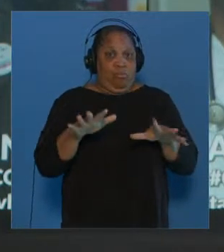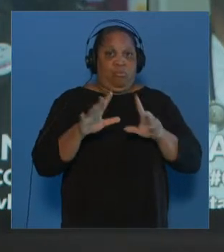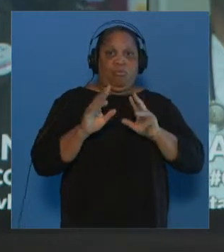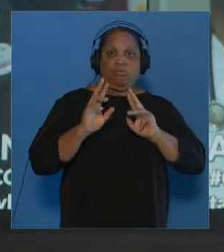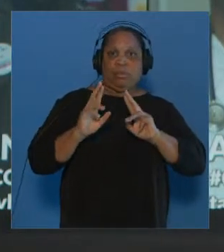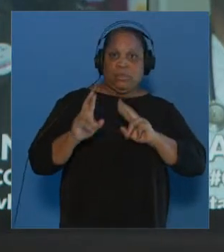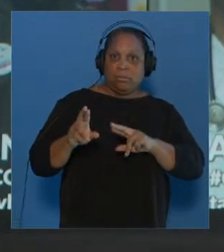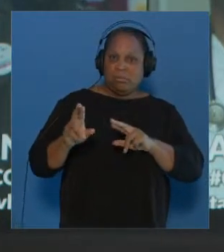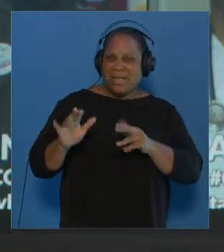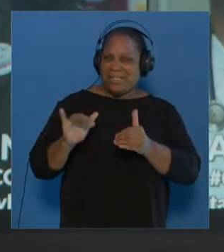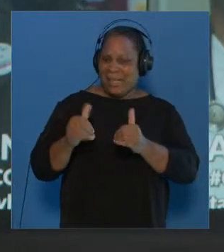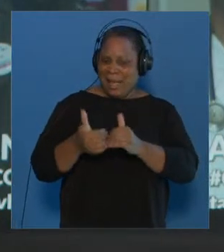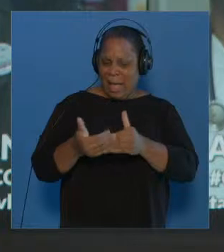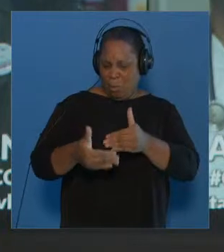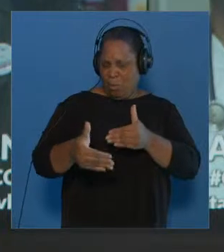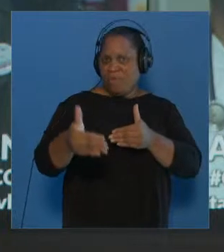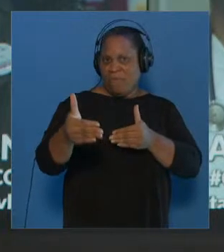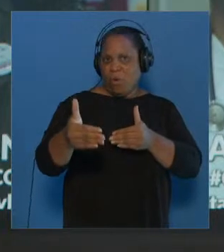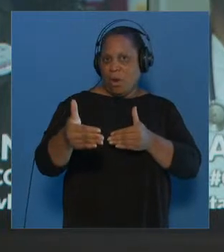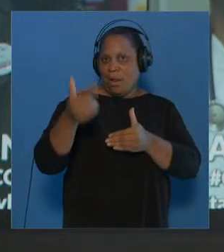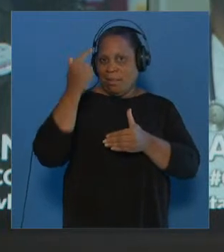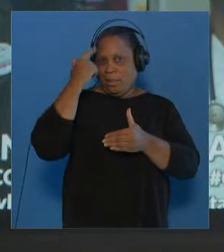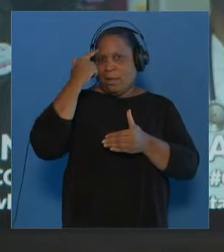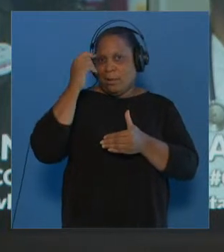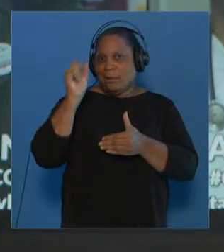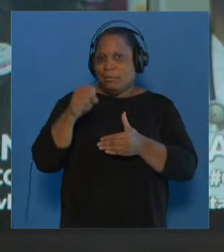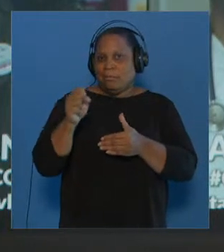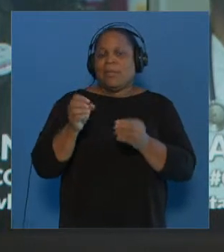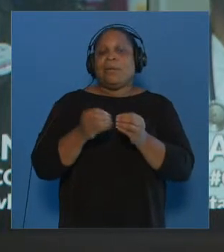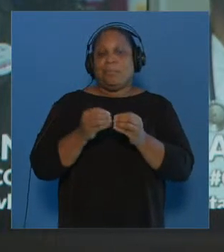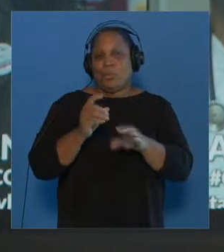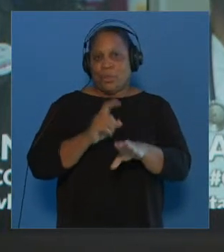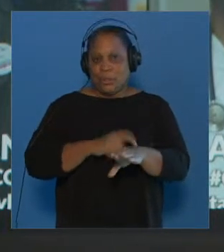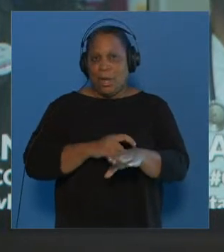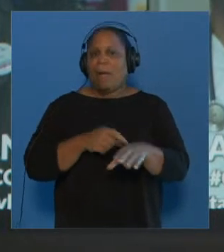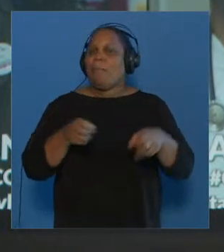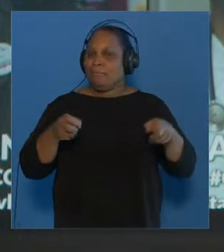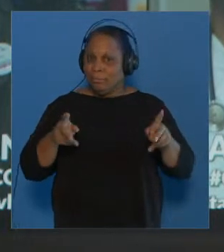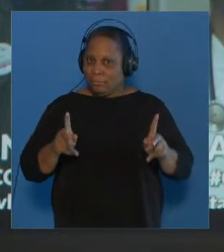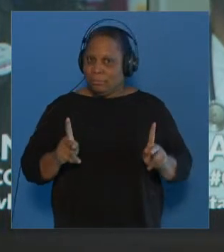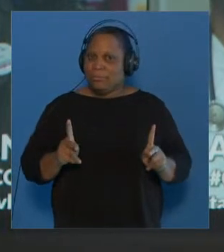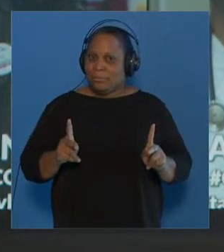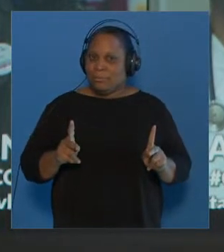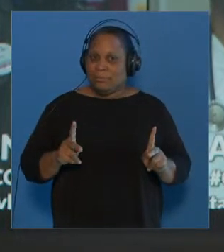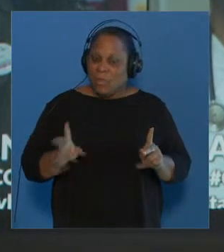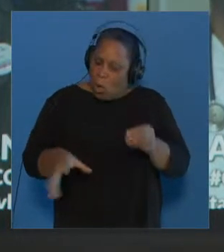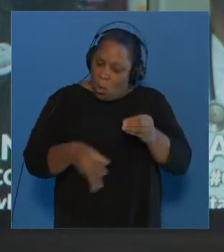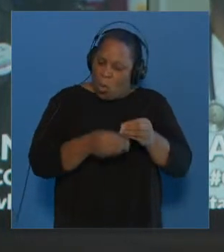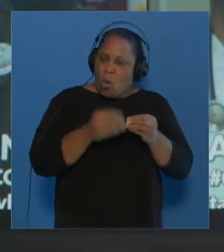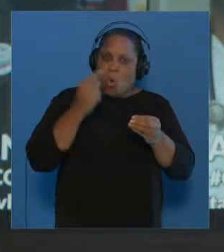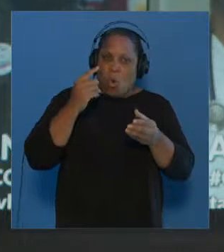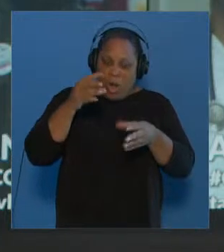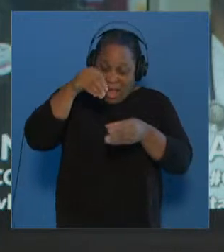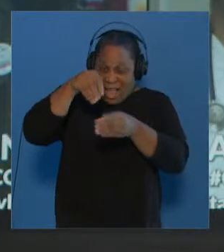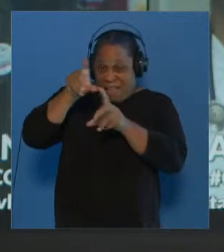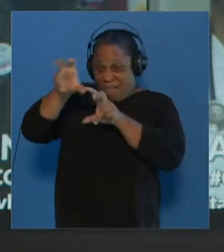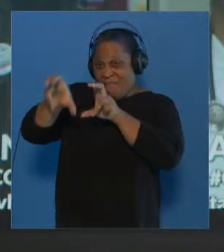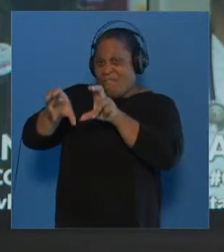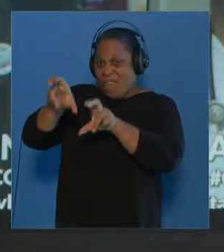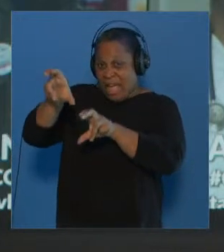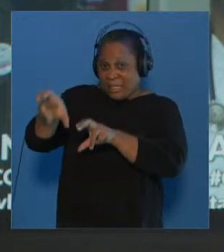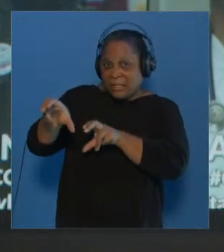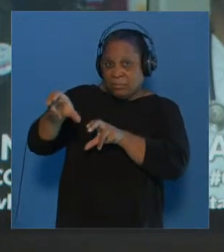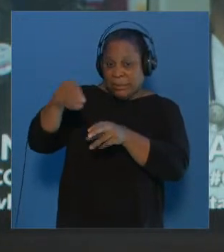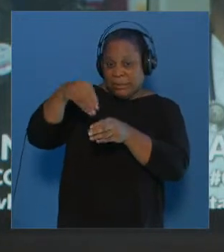and talking about how we move forward, I think there is certainly going to be more time and opportunity for us to make additional investments inside of, I